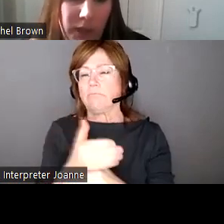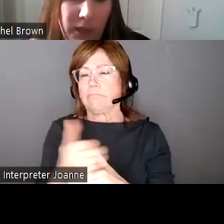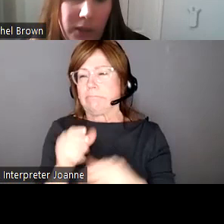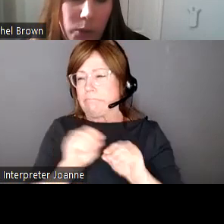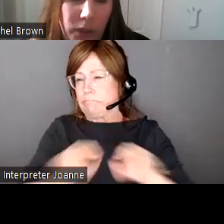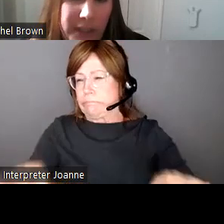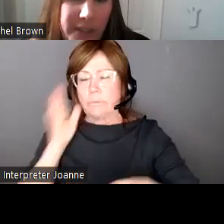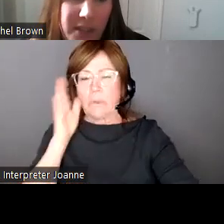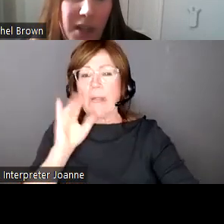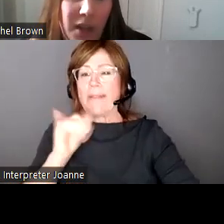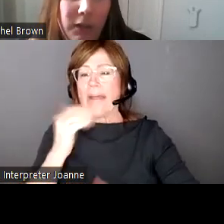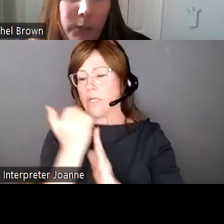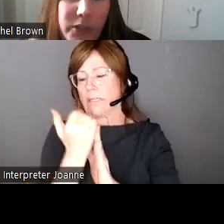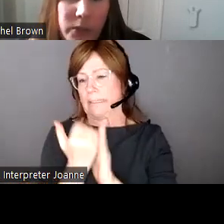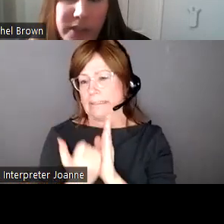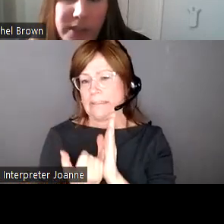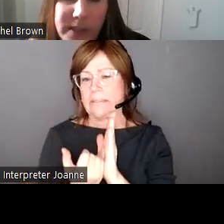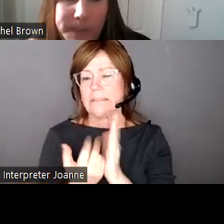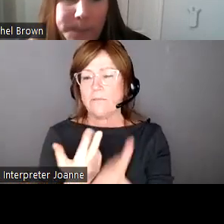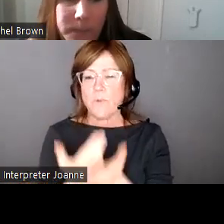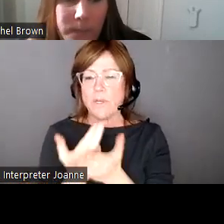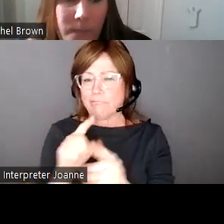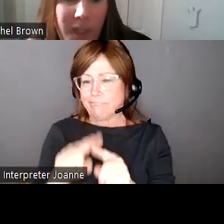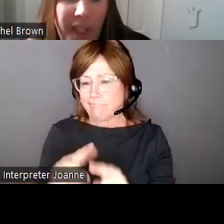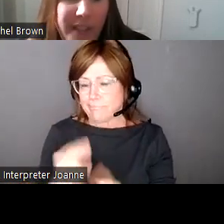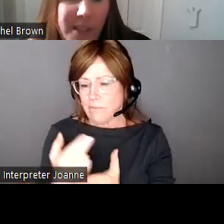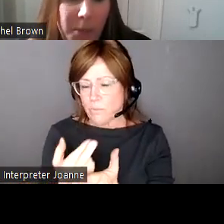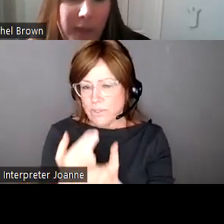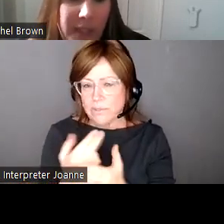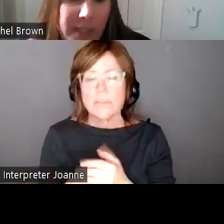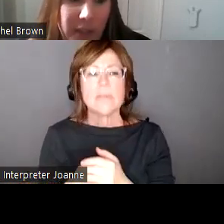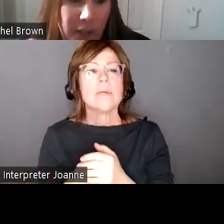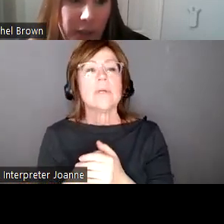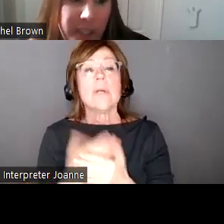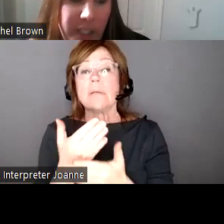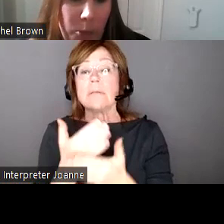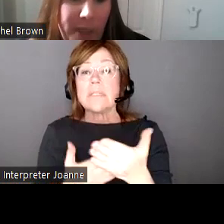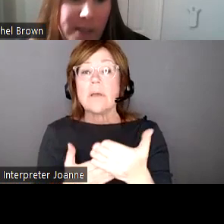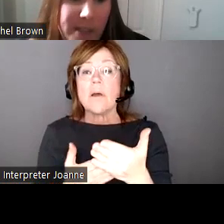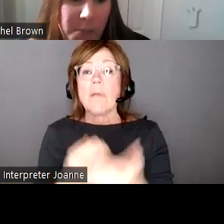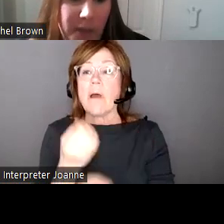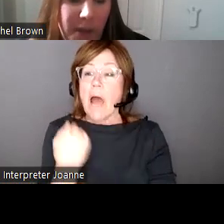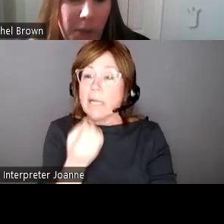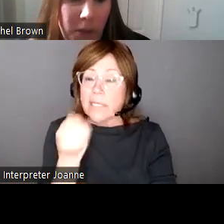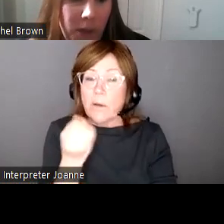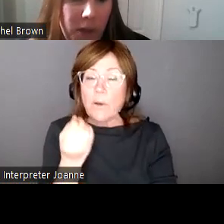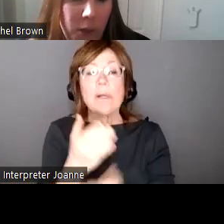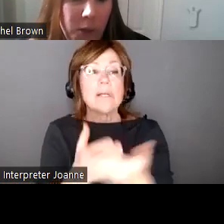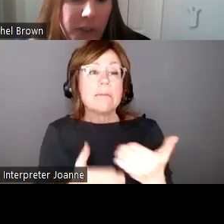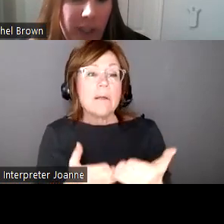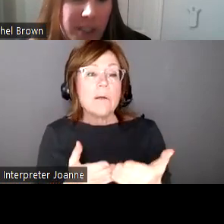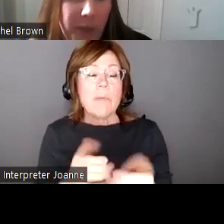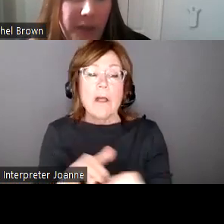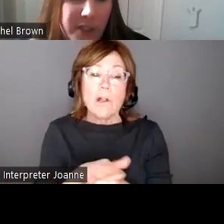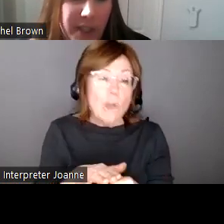of a short list of resources. And some of these are Ontario based and some of them are local